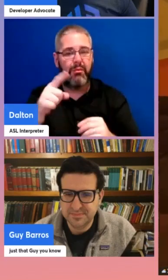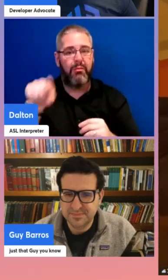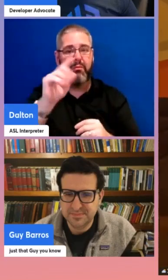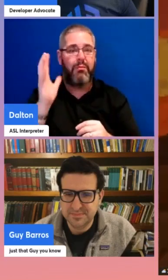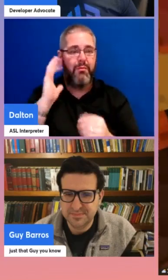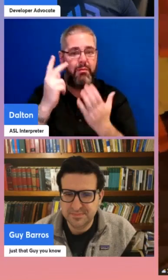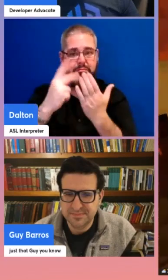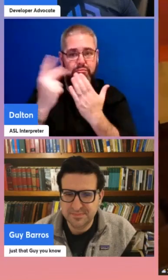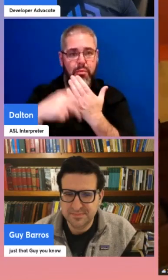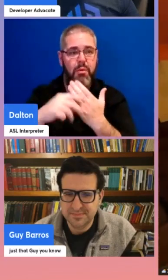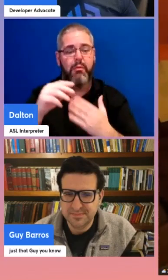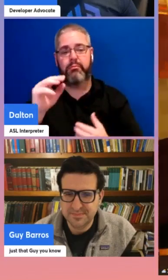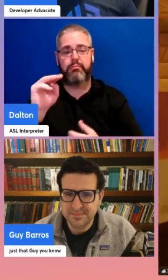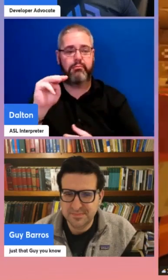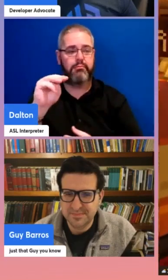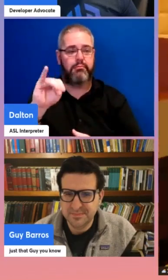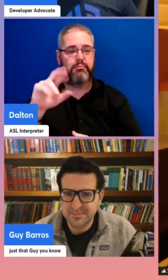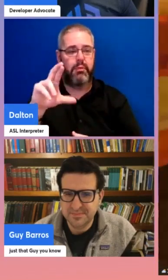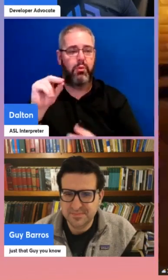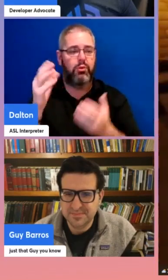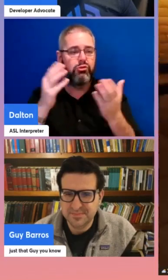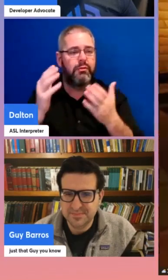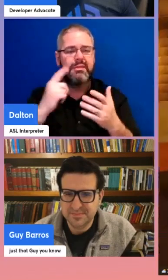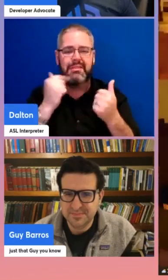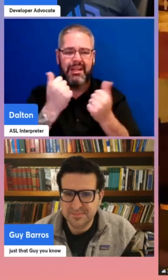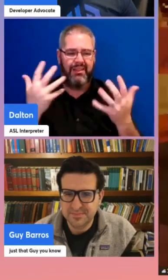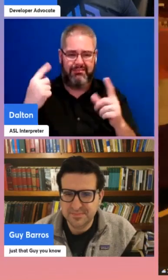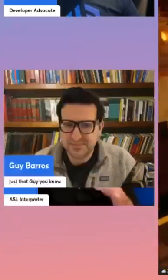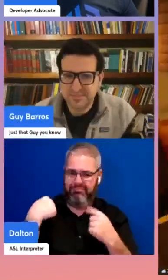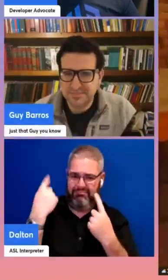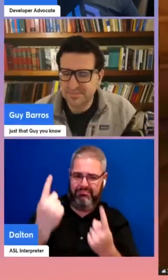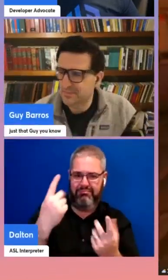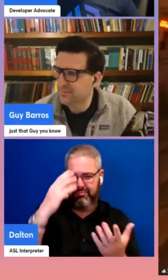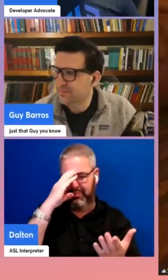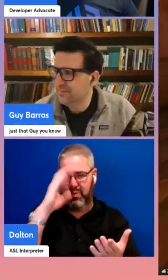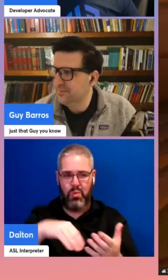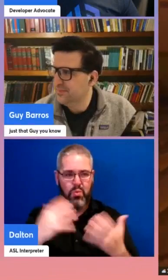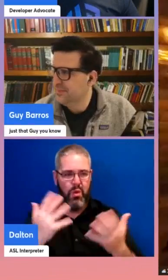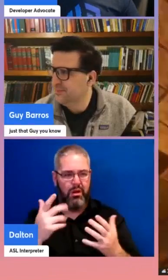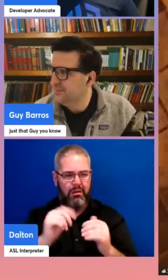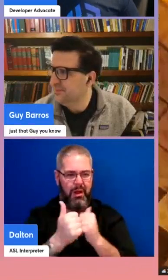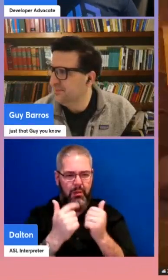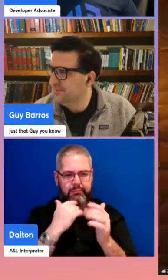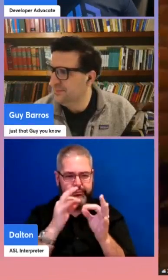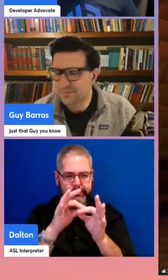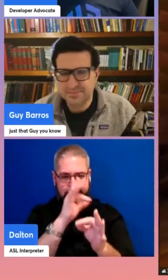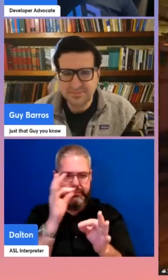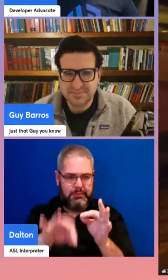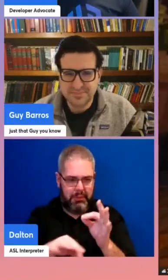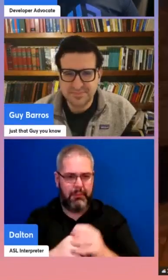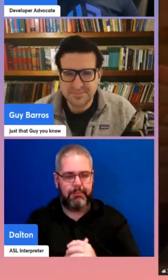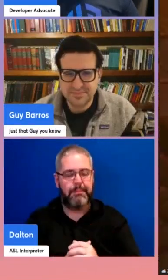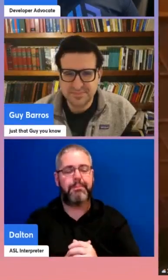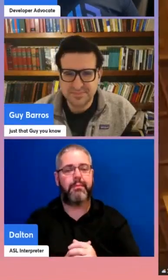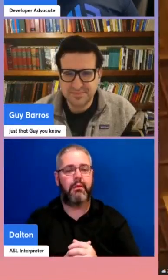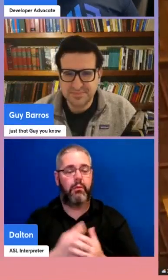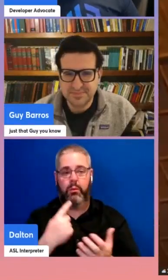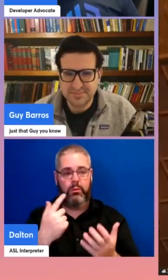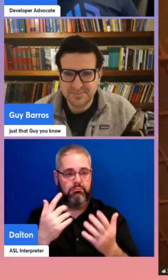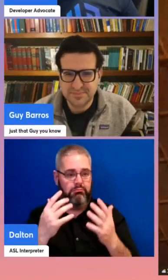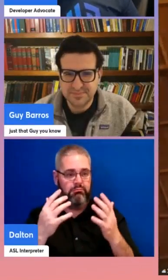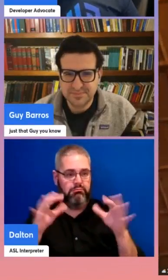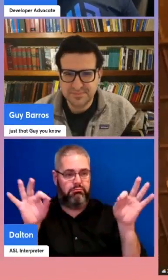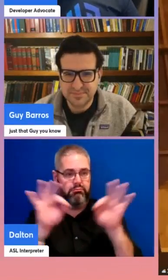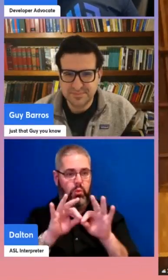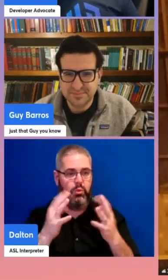microservices Minecart for any length of time will know exactly how simple this is. So what we need is a